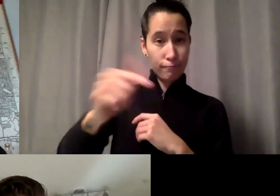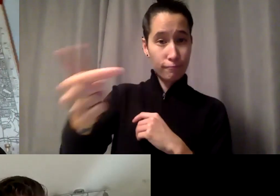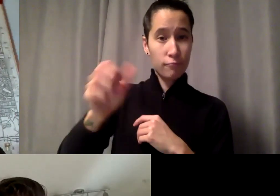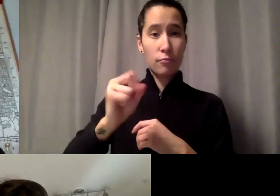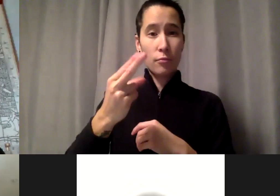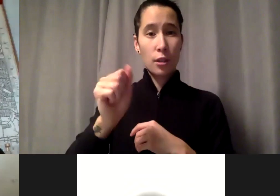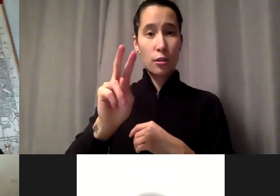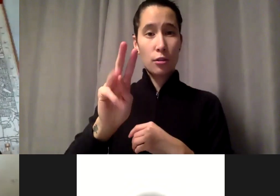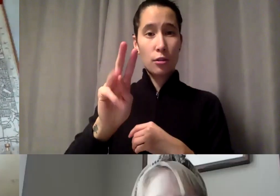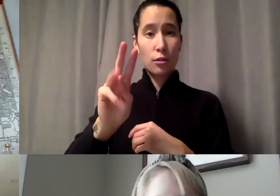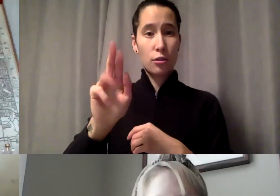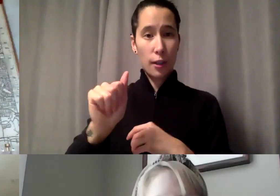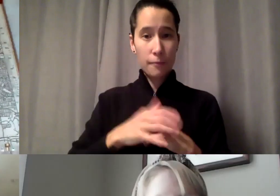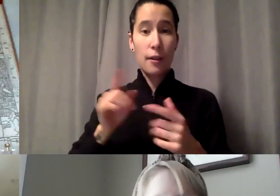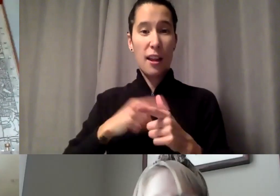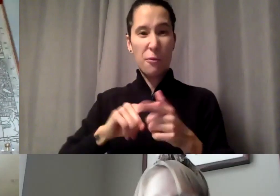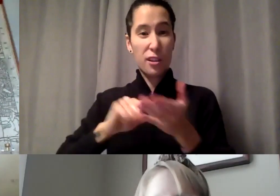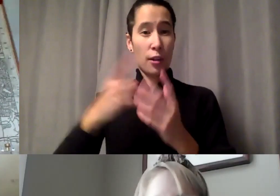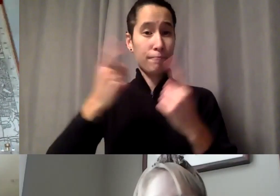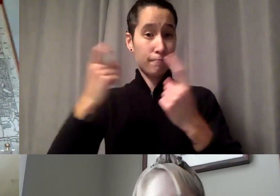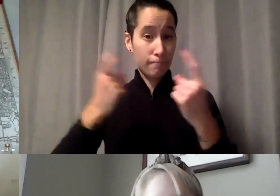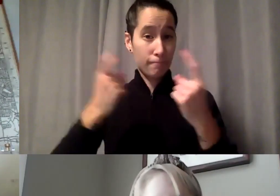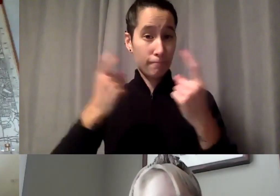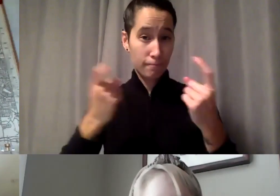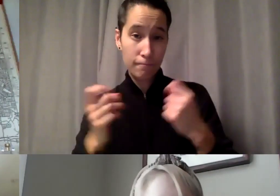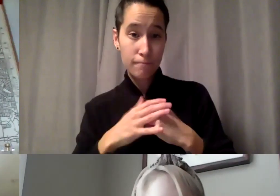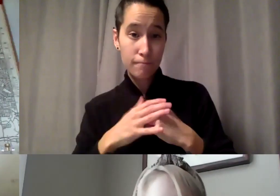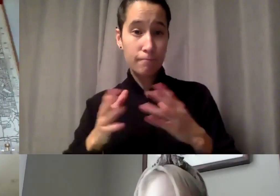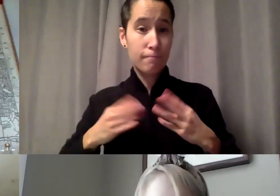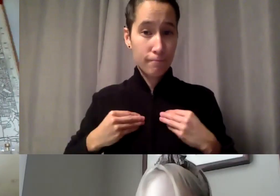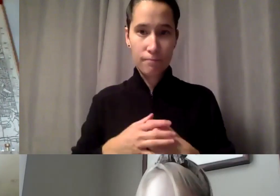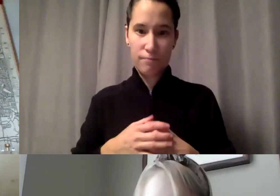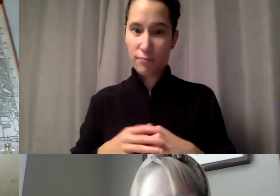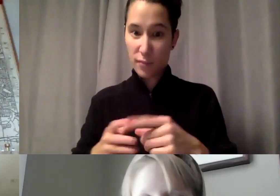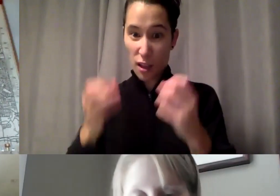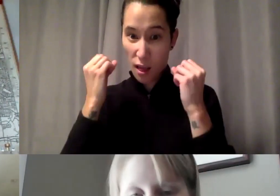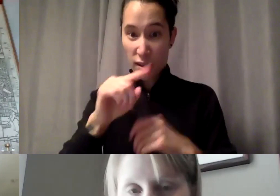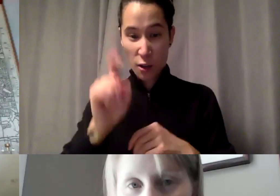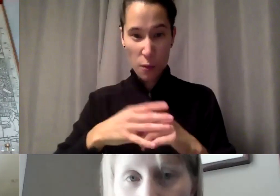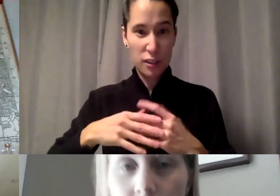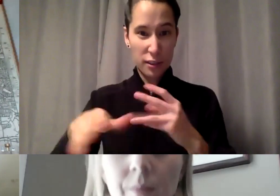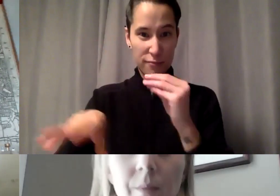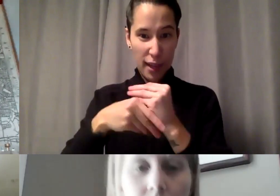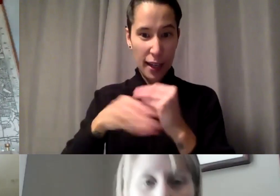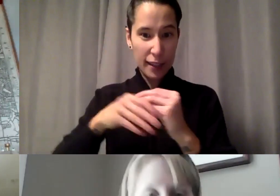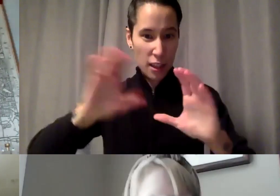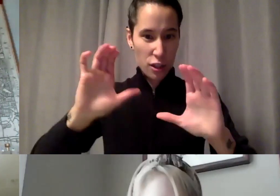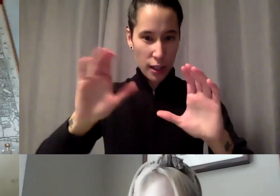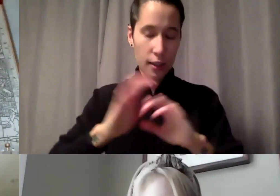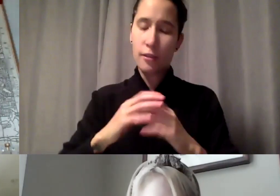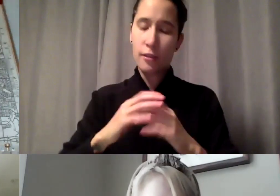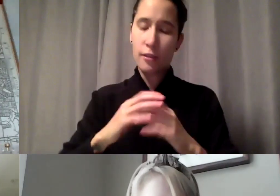can start taking some questions. Yeah, that sounds great. And there's tons coming in, which is really exciting. So as I said before, please keep them